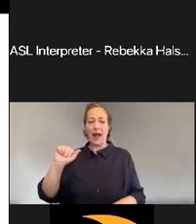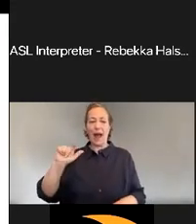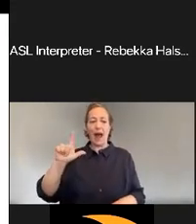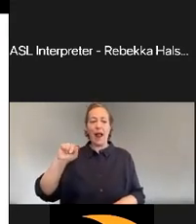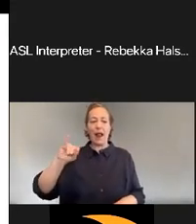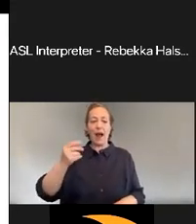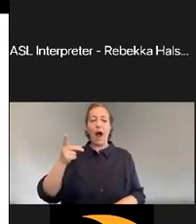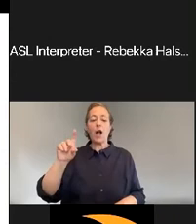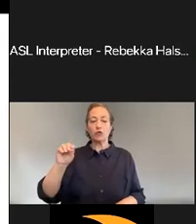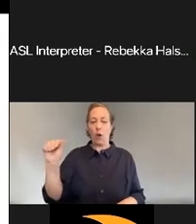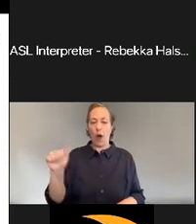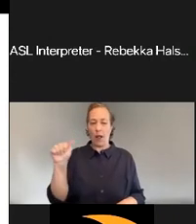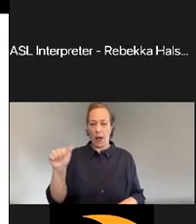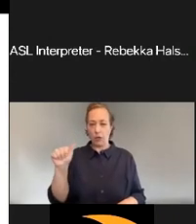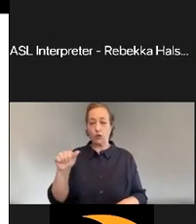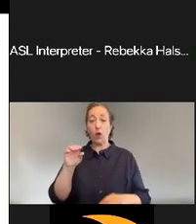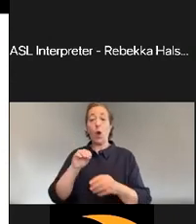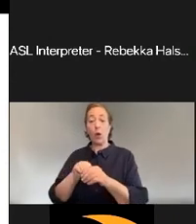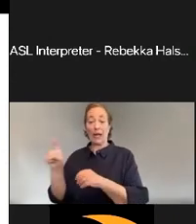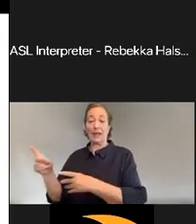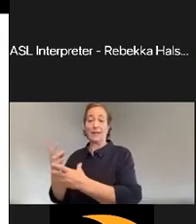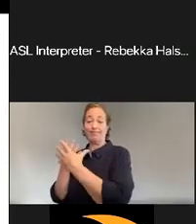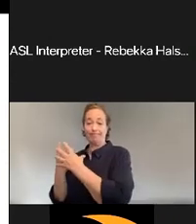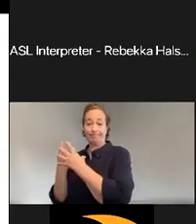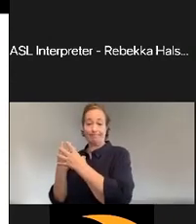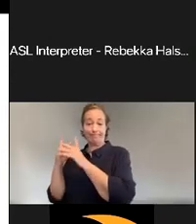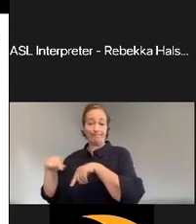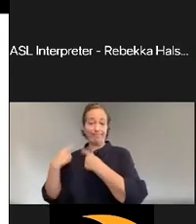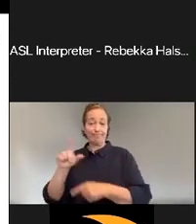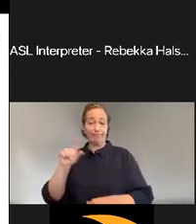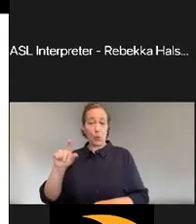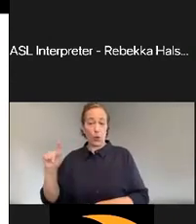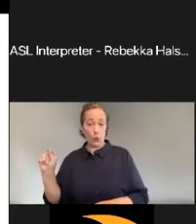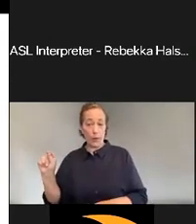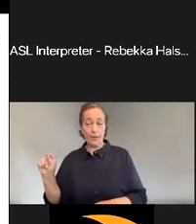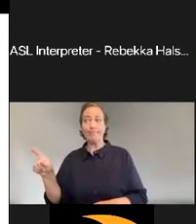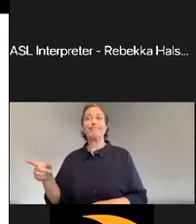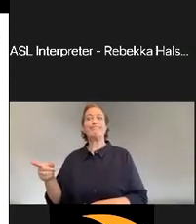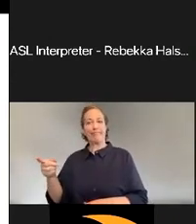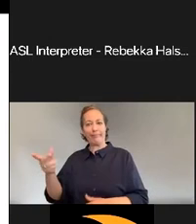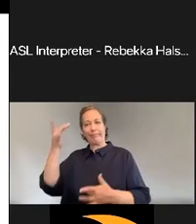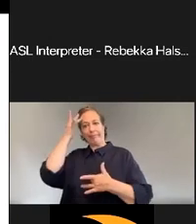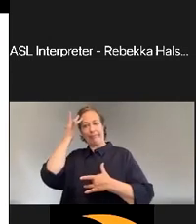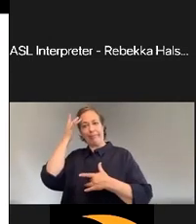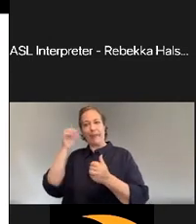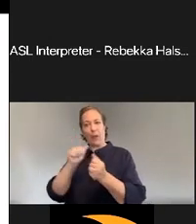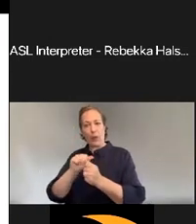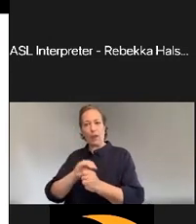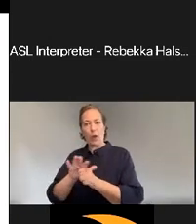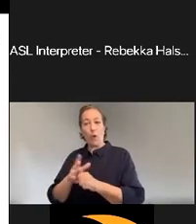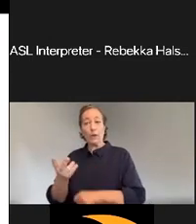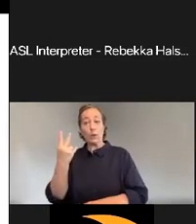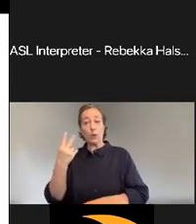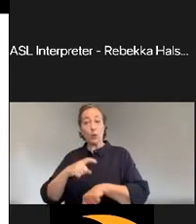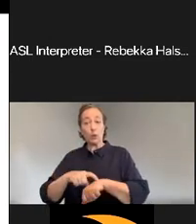immigration facility since January of 2020. During that time, he was infected with COVID-19 twice due to poor health